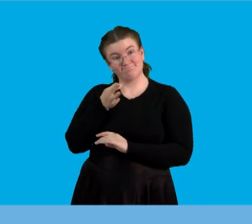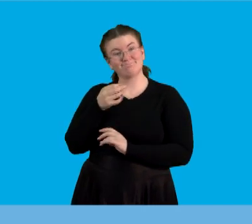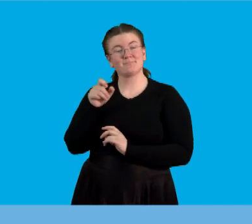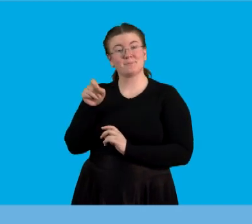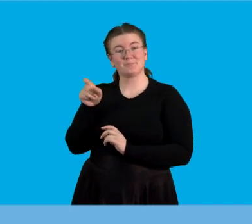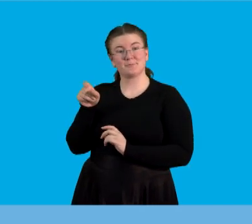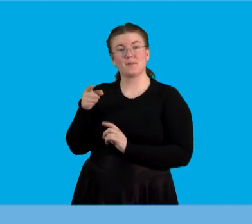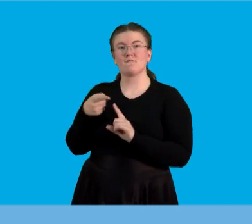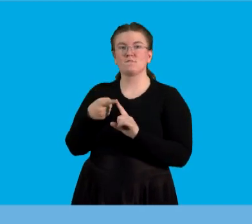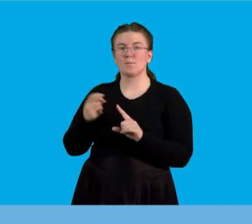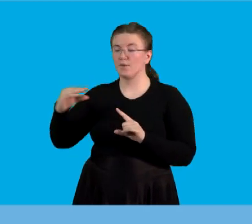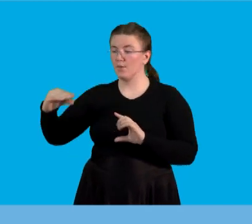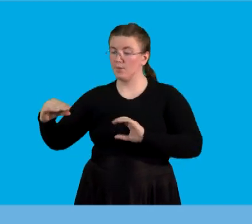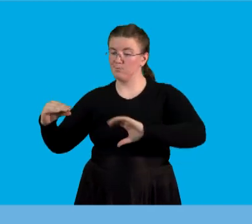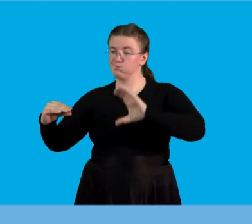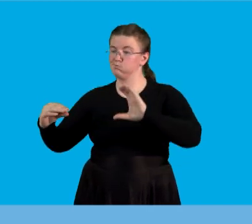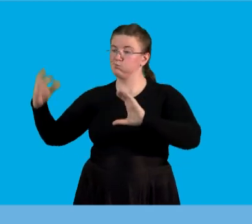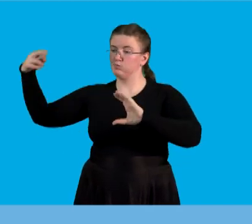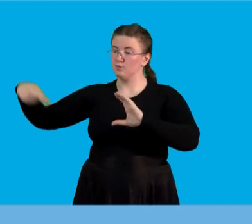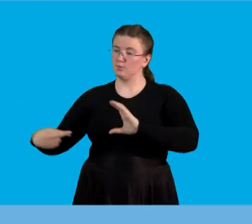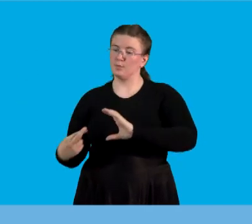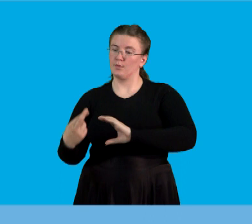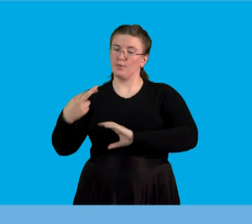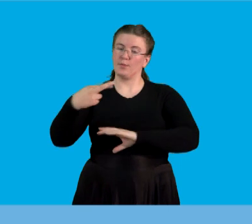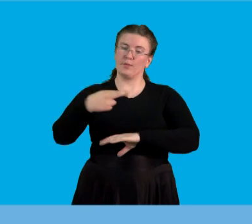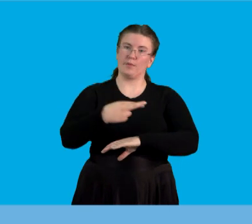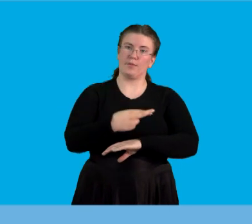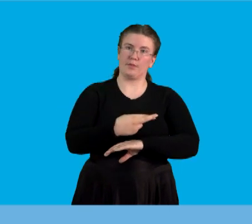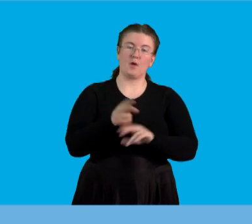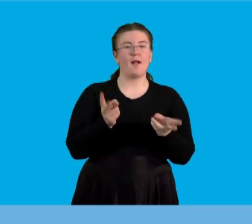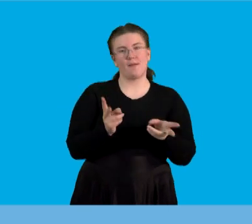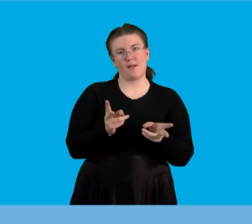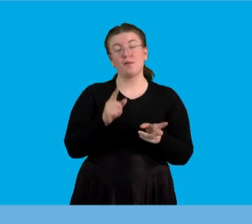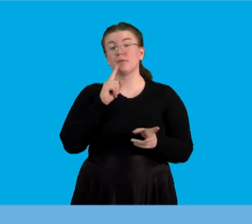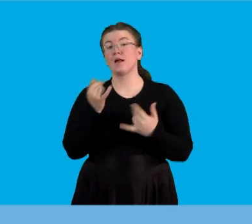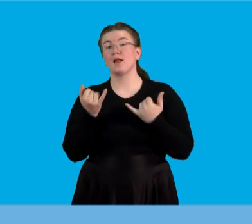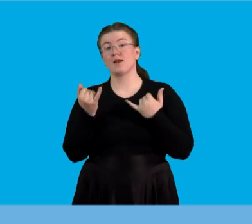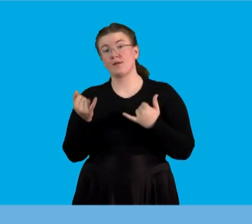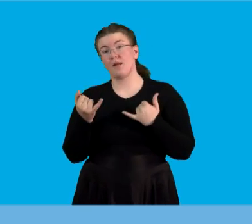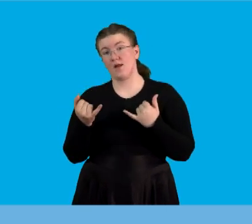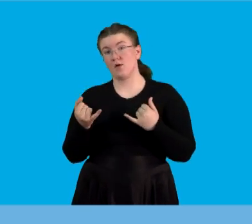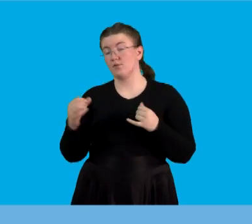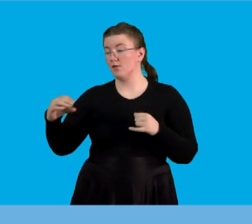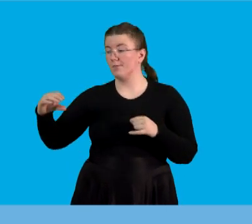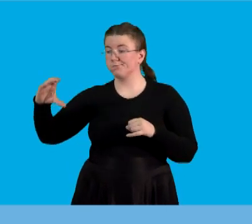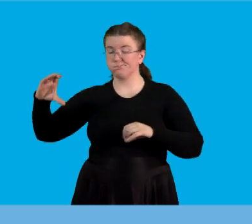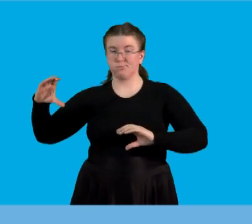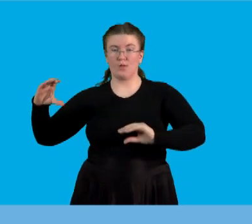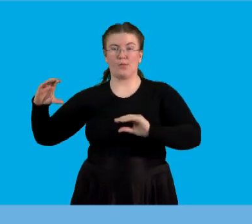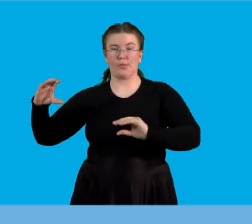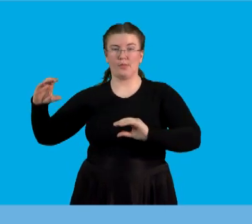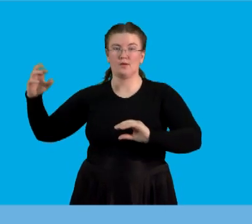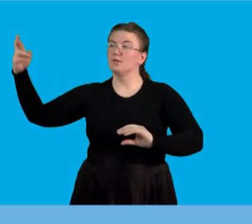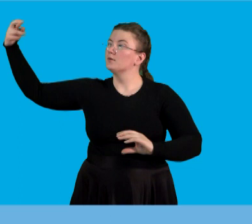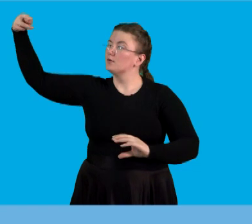is moving from a less dense medium to a more dense medium, it bends towards the normal. But if it is now moving from a more dense